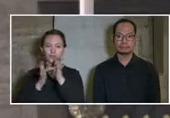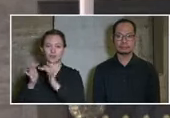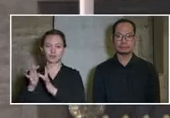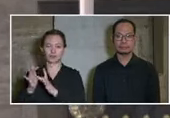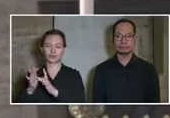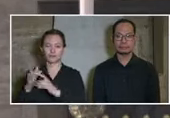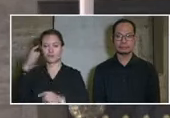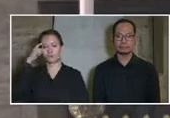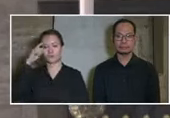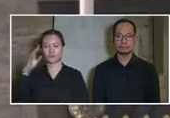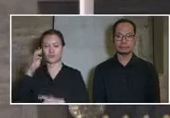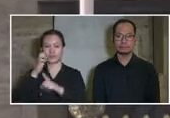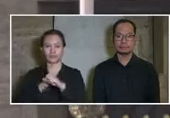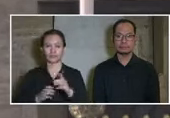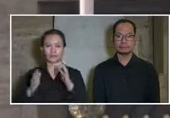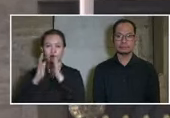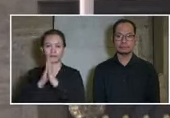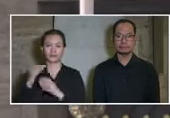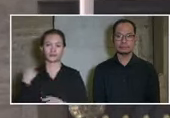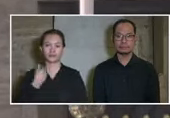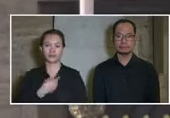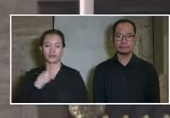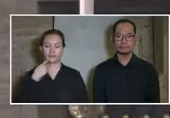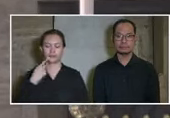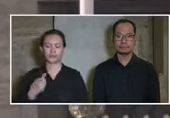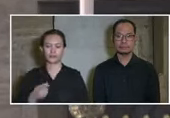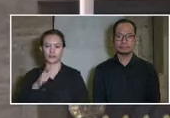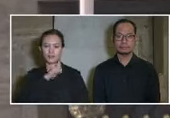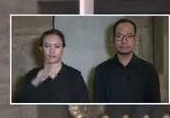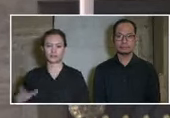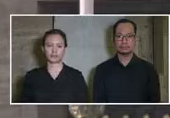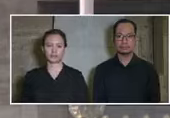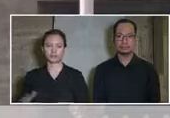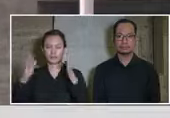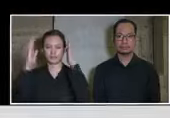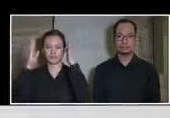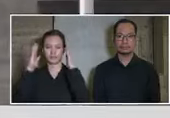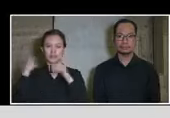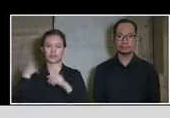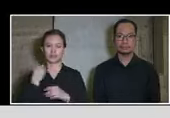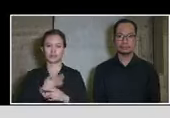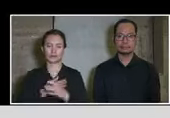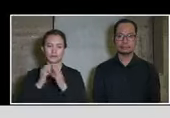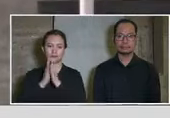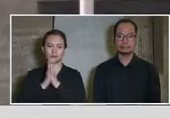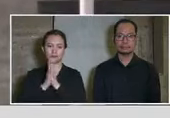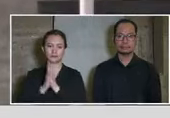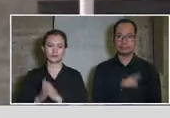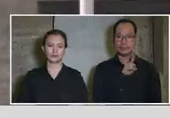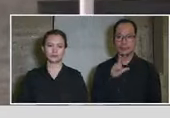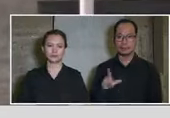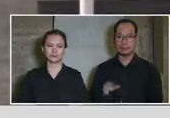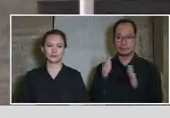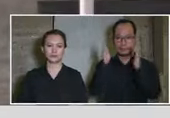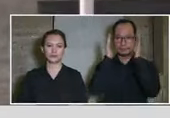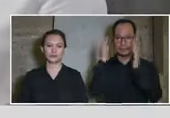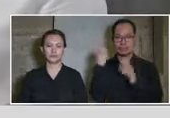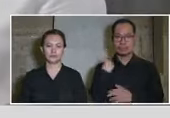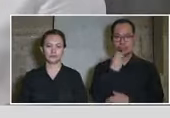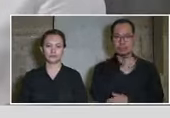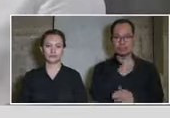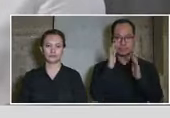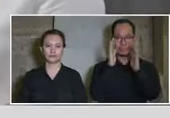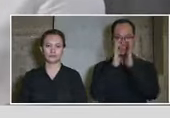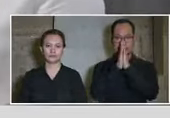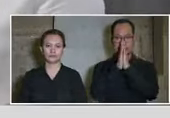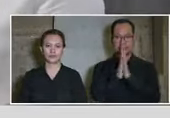every petition we shall say, Lord, hear our prayer. Lord, hear our prayer.